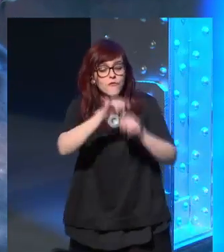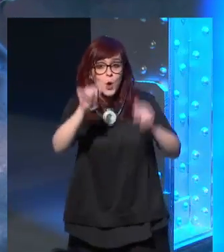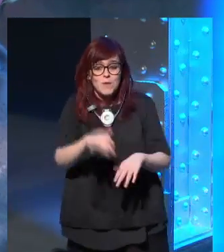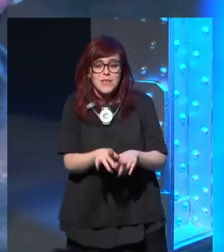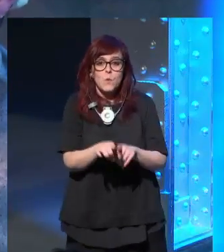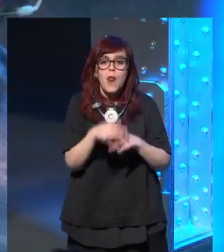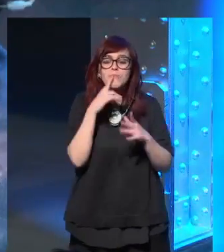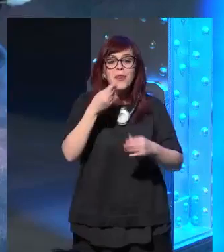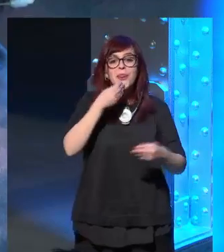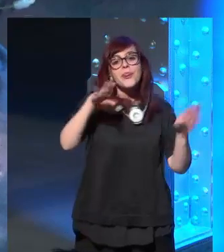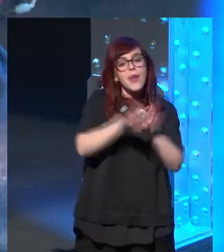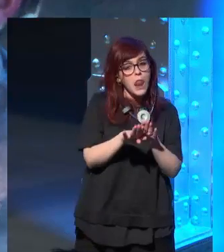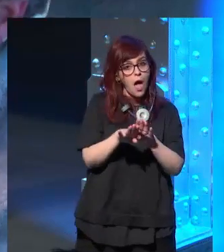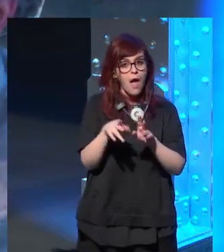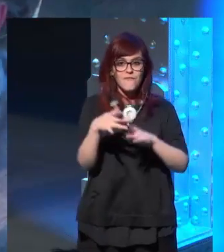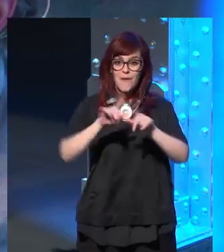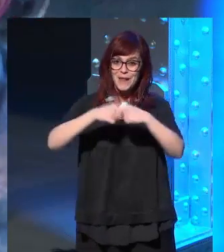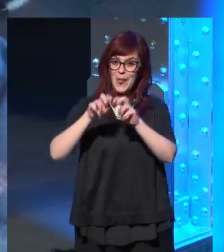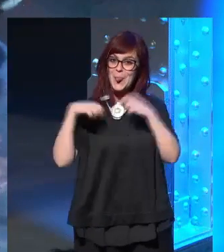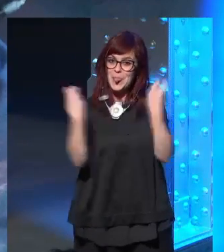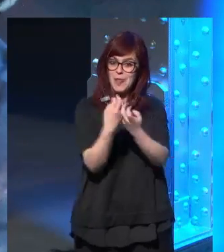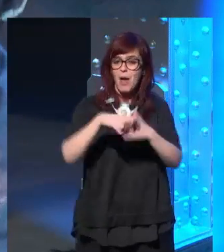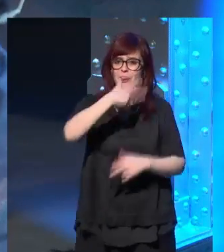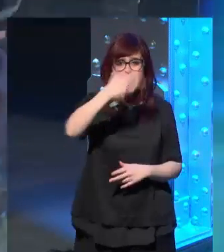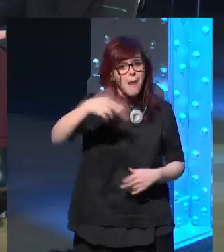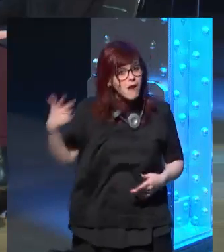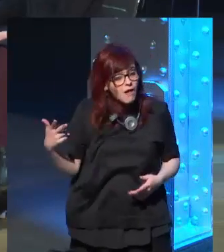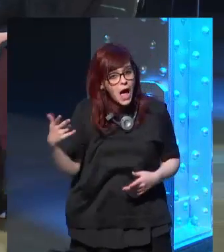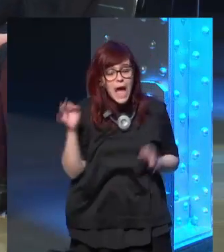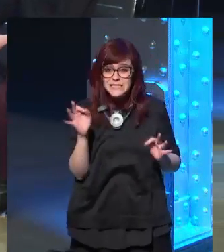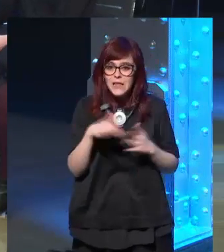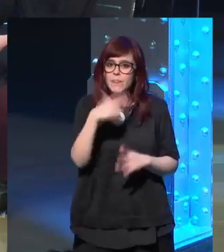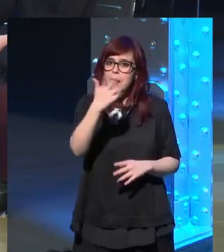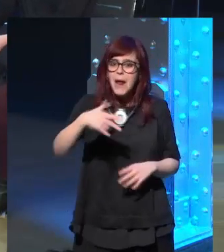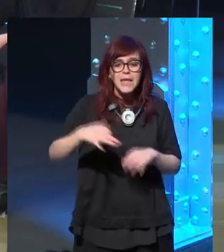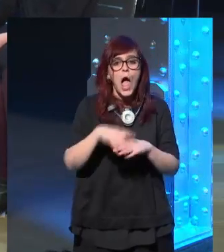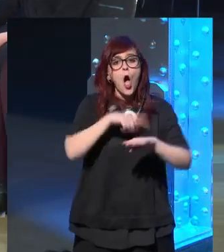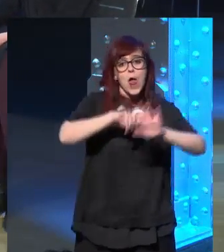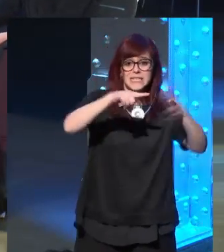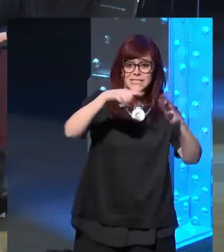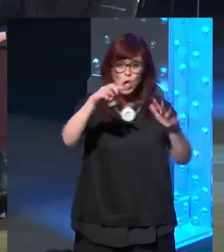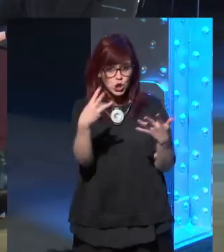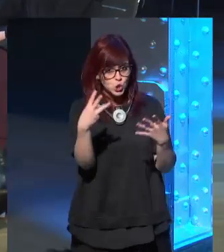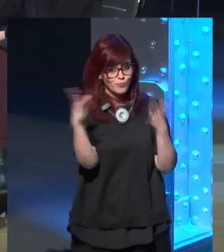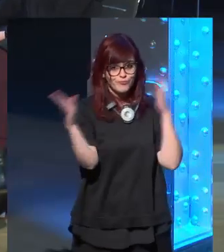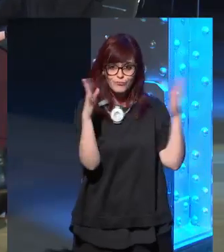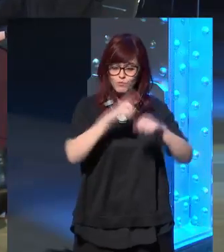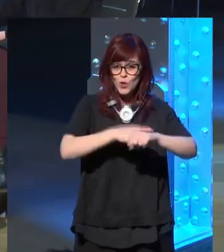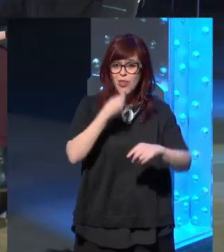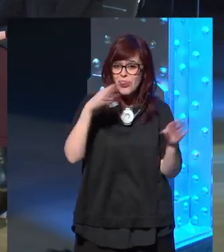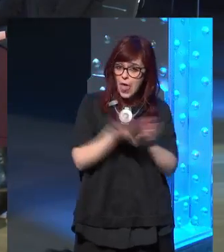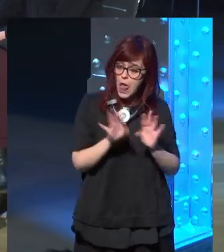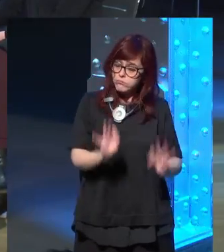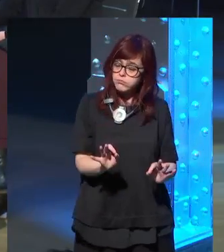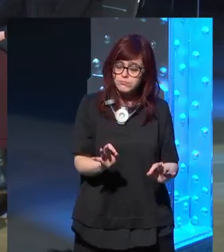our families, in Denmark it would be earlier, it would be between 6 and 8. Maybe that's the no phone time. And maybe some streets